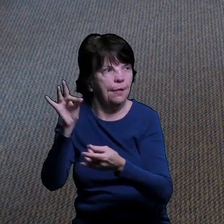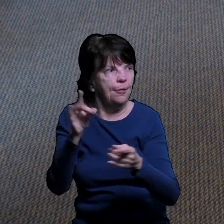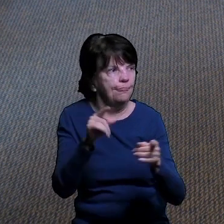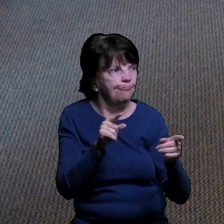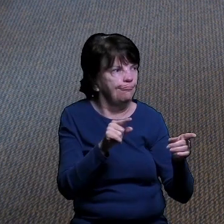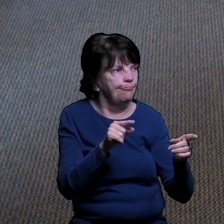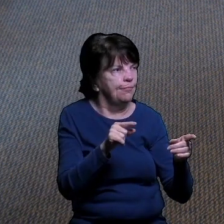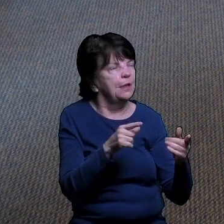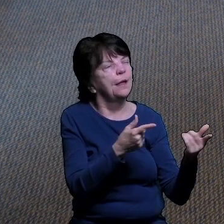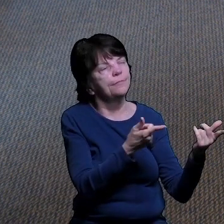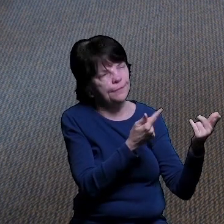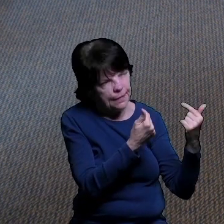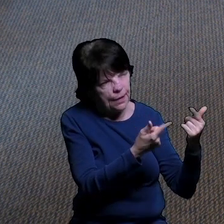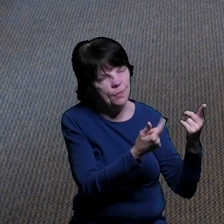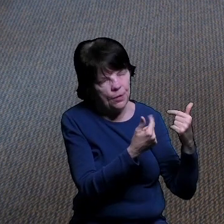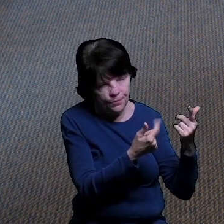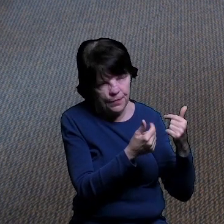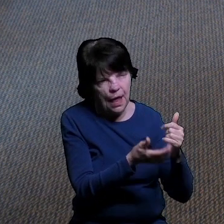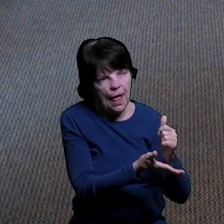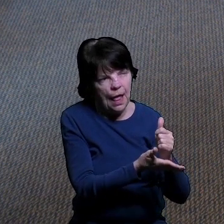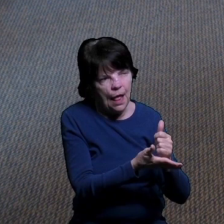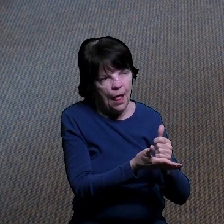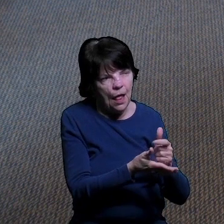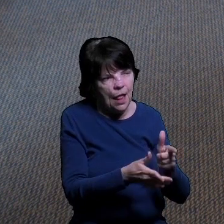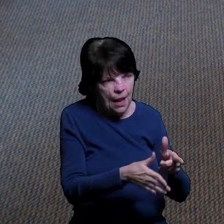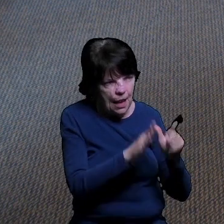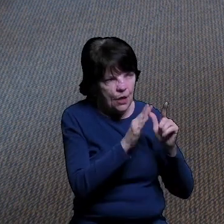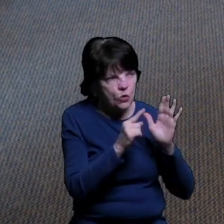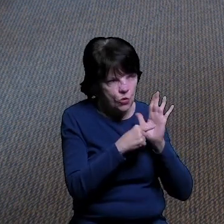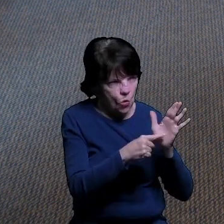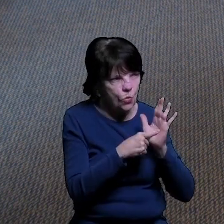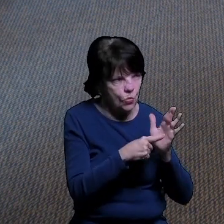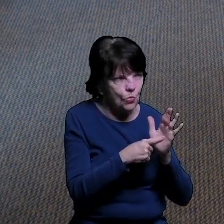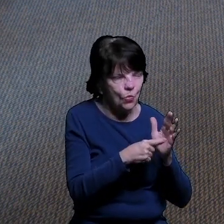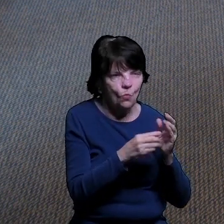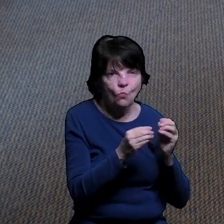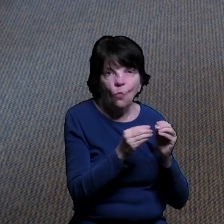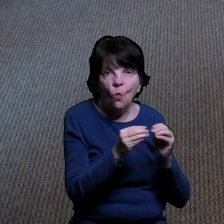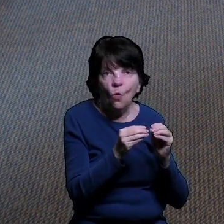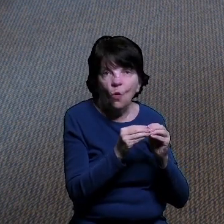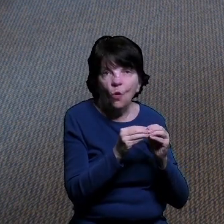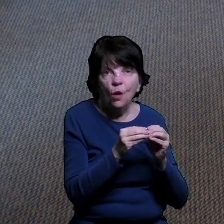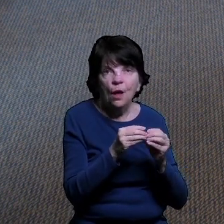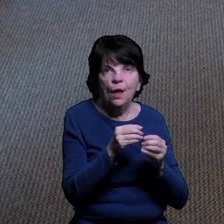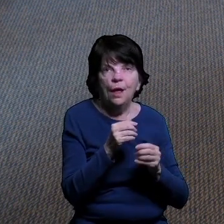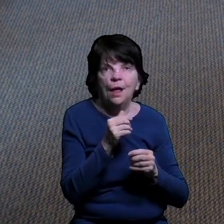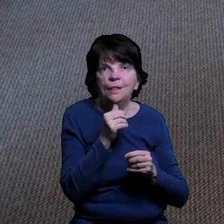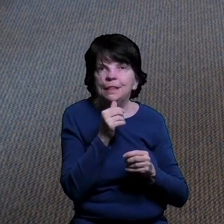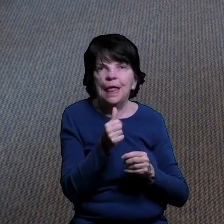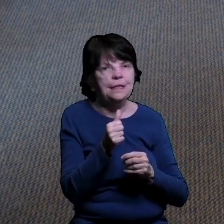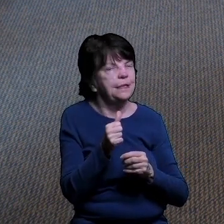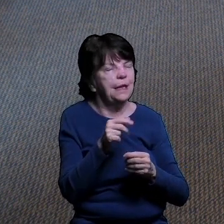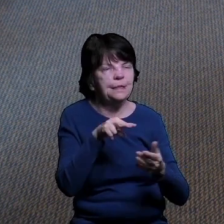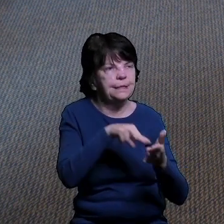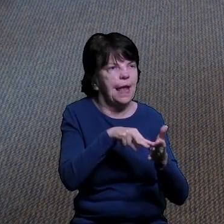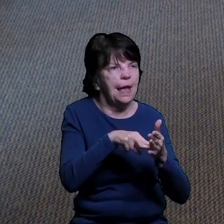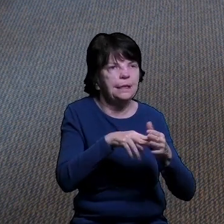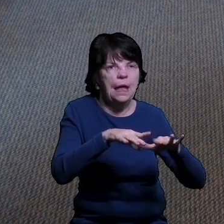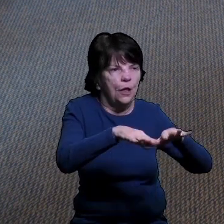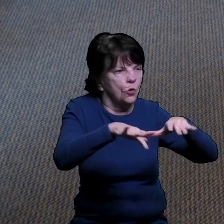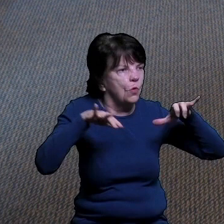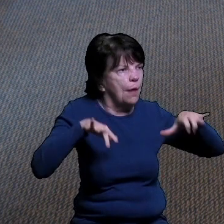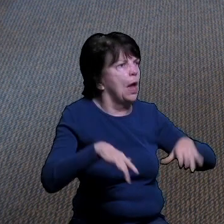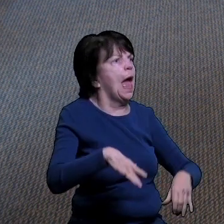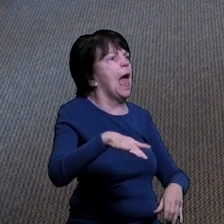of. And I love how they handled it, where they didn't call him out. They recognized that Apollos was a